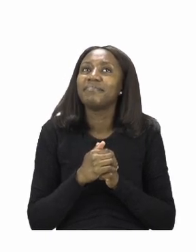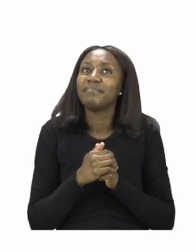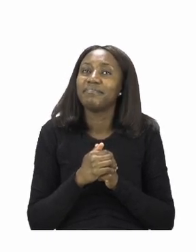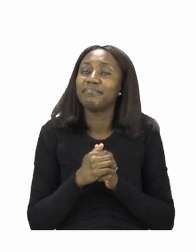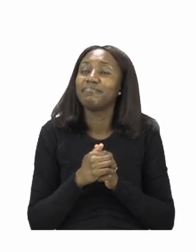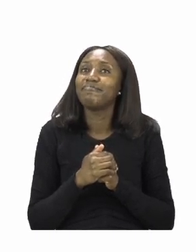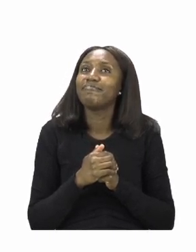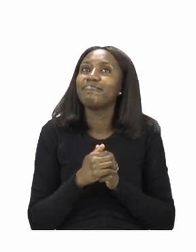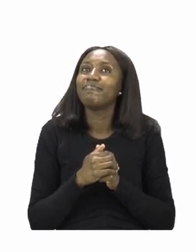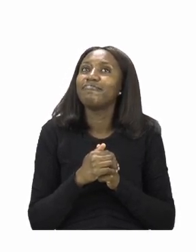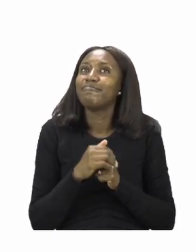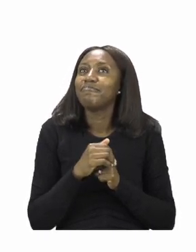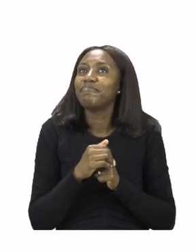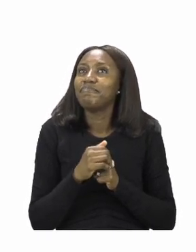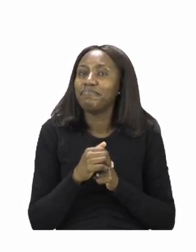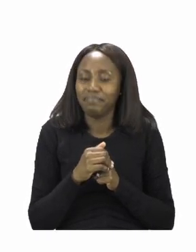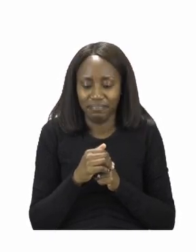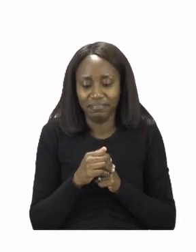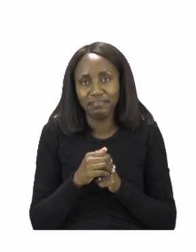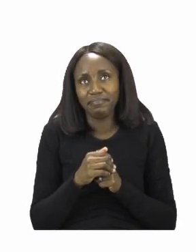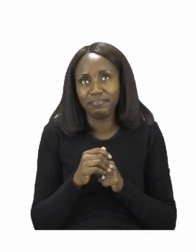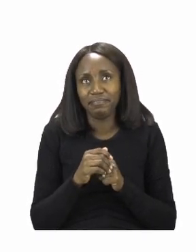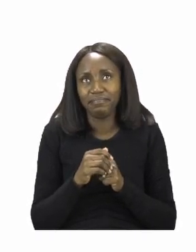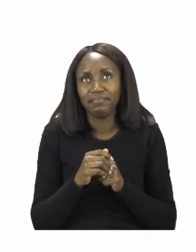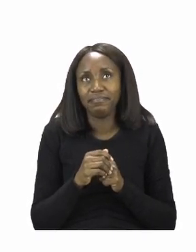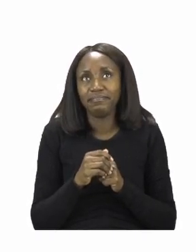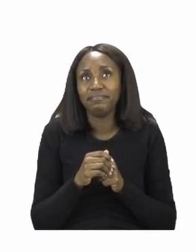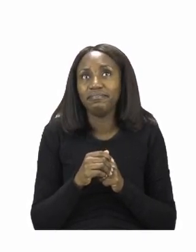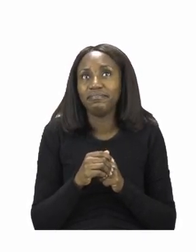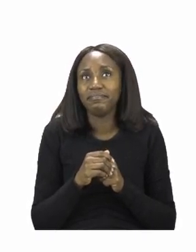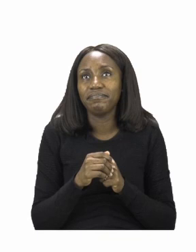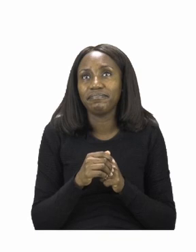says, or rather, let's read the box first.